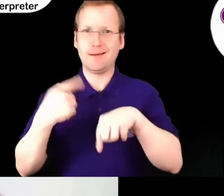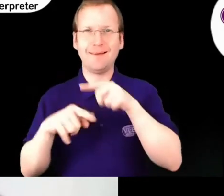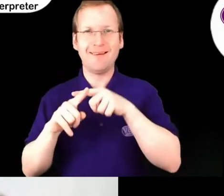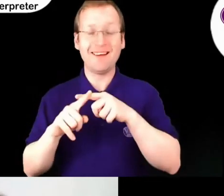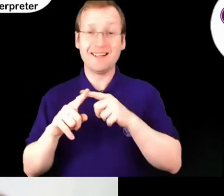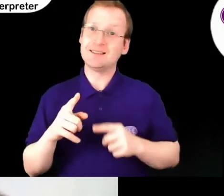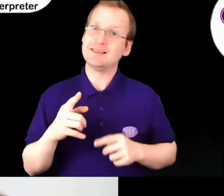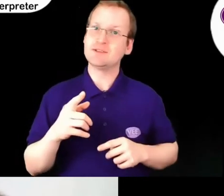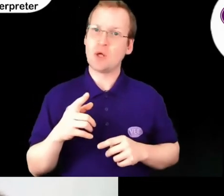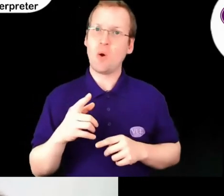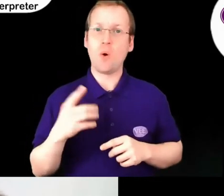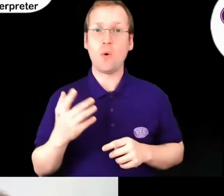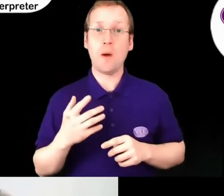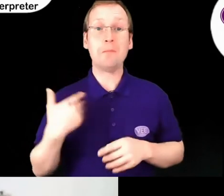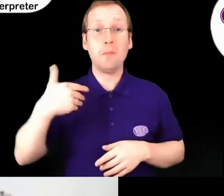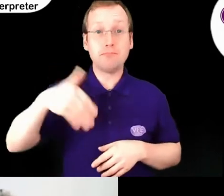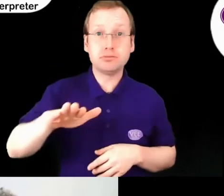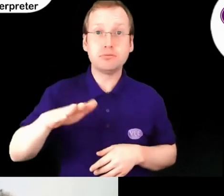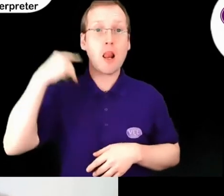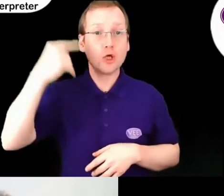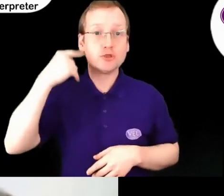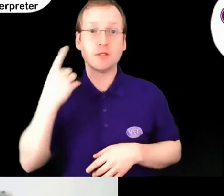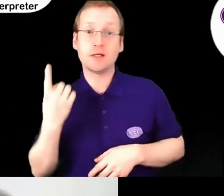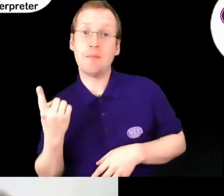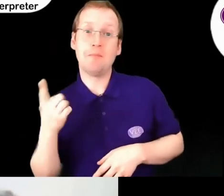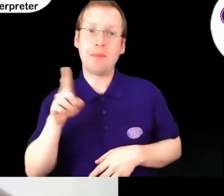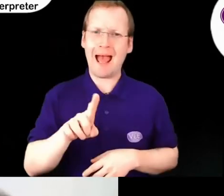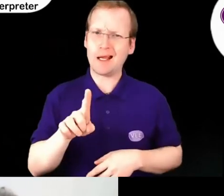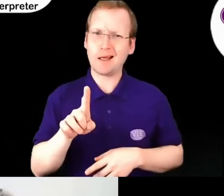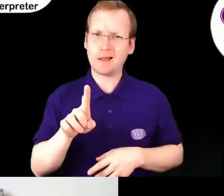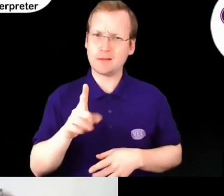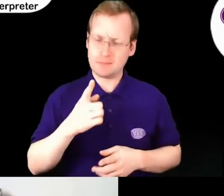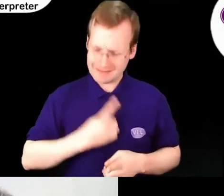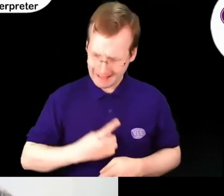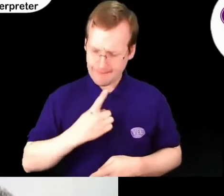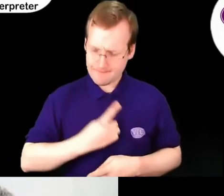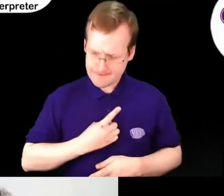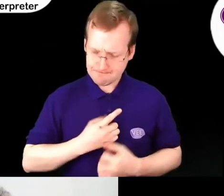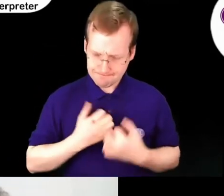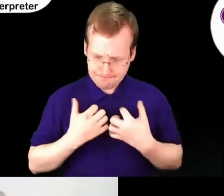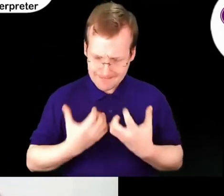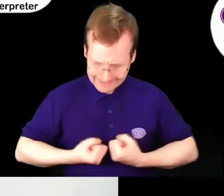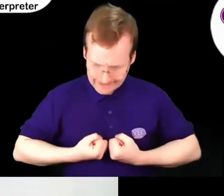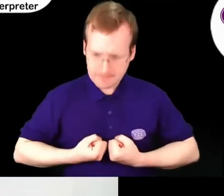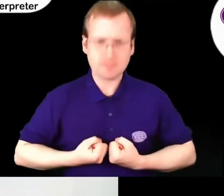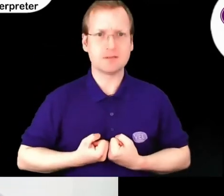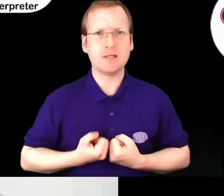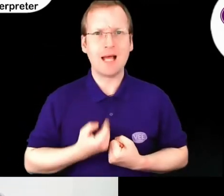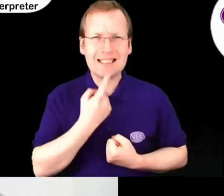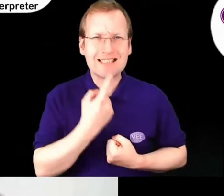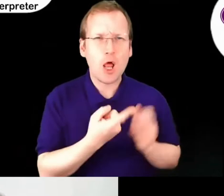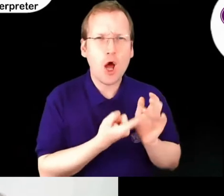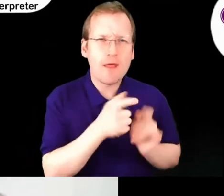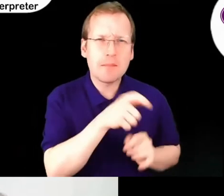So I come back from London and I admitted it to myself and to some other people. But when I was at